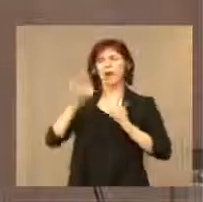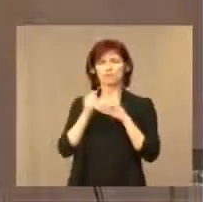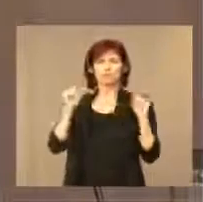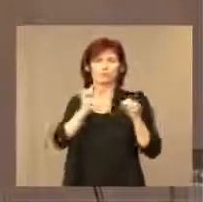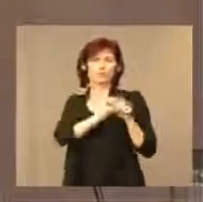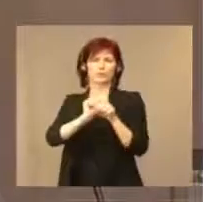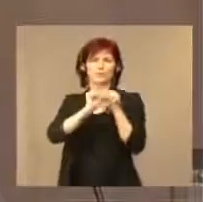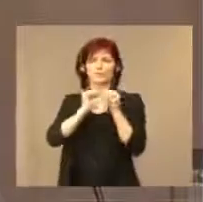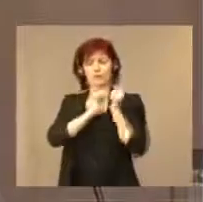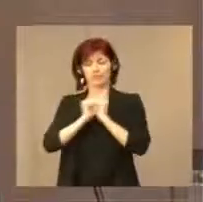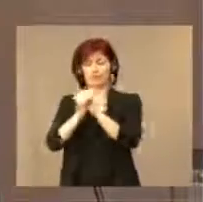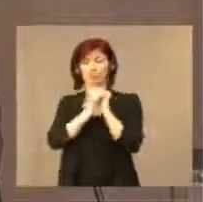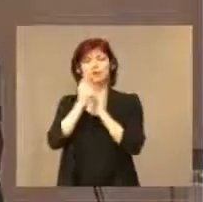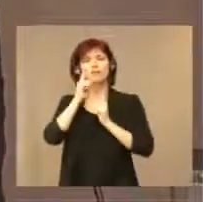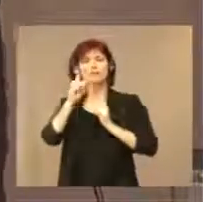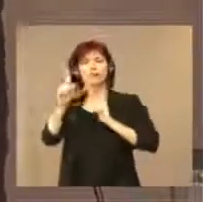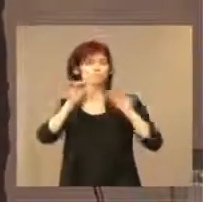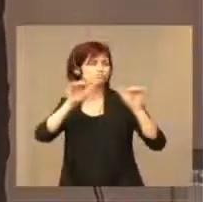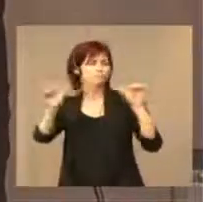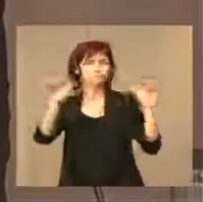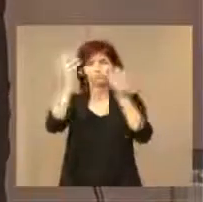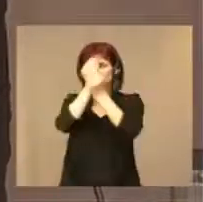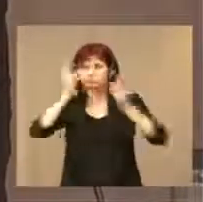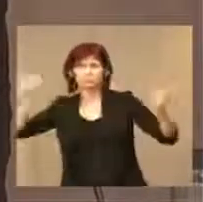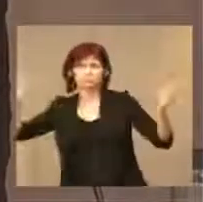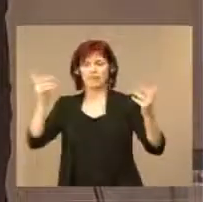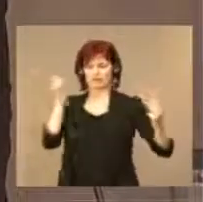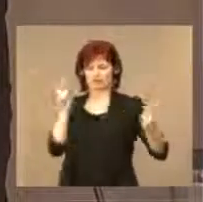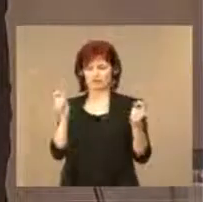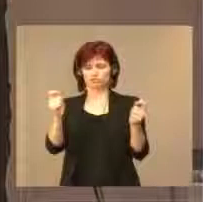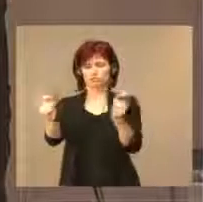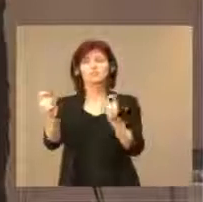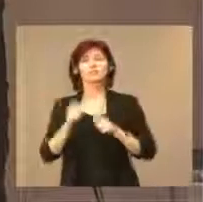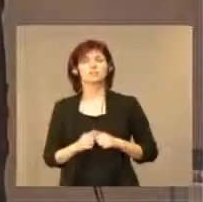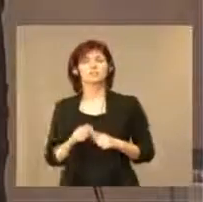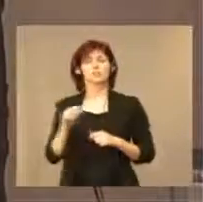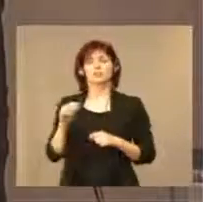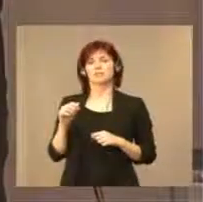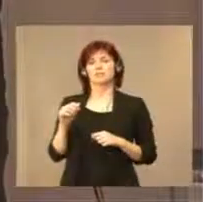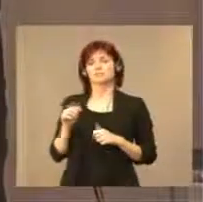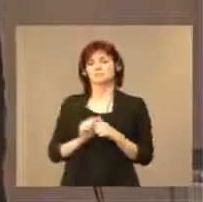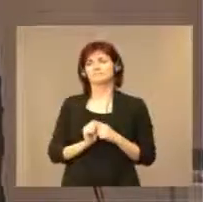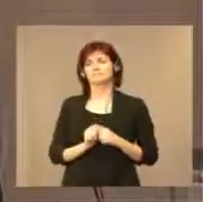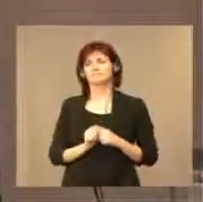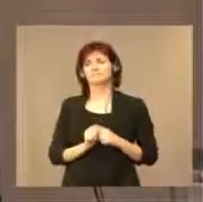promote change. Our ASETS is one of 57 First Nations ASETS holders across the country.